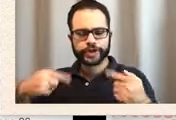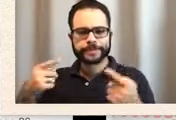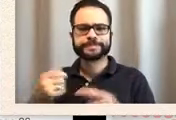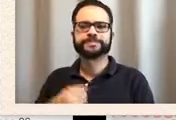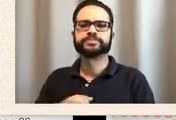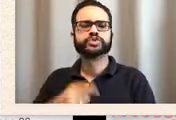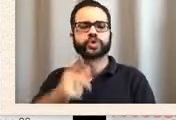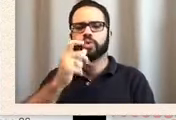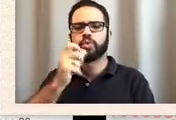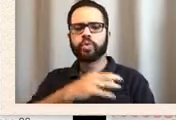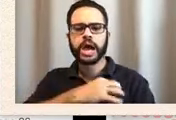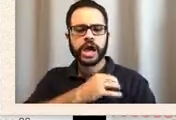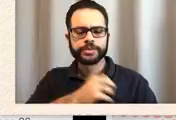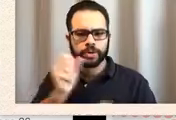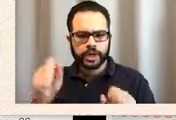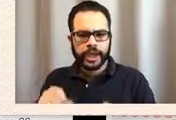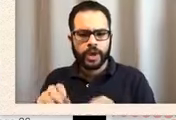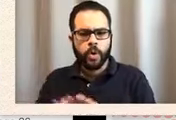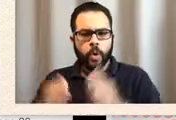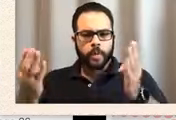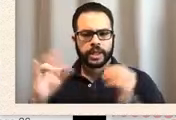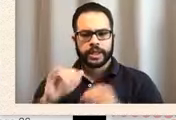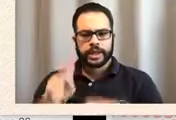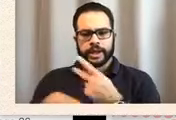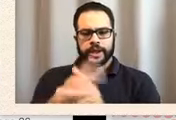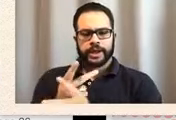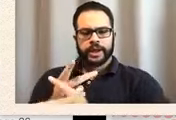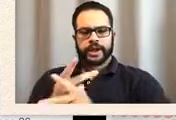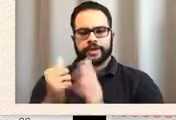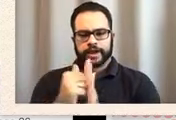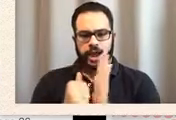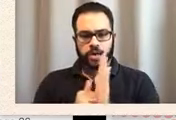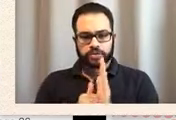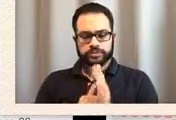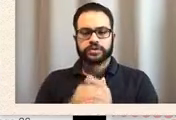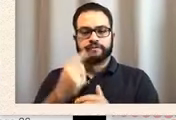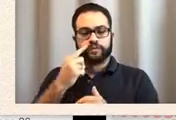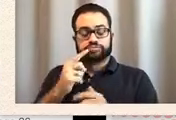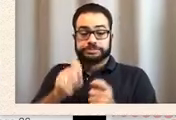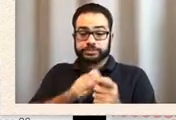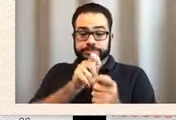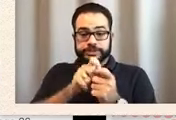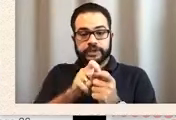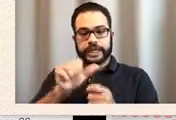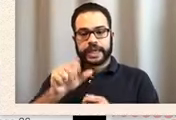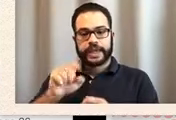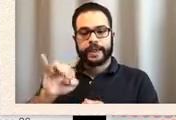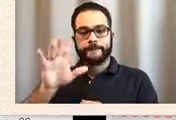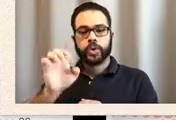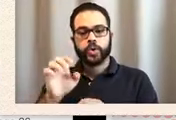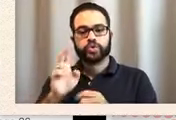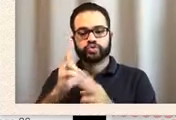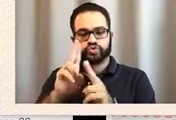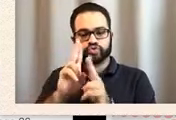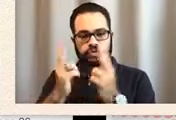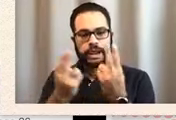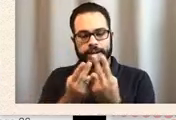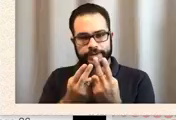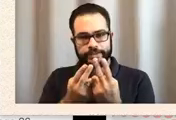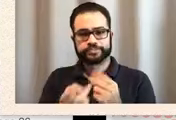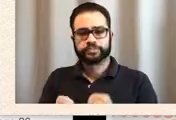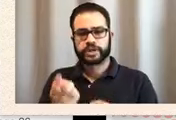eligible to open an ABLE account, specifically an ABLE United account? There's three requirements. One is true for